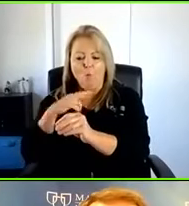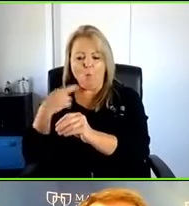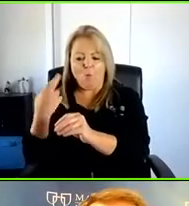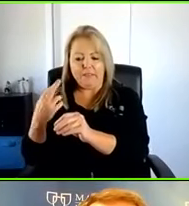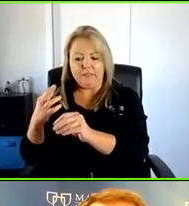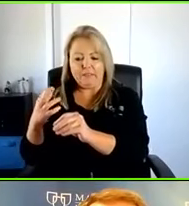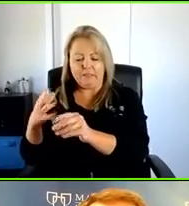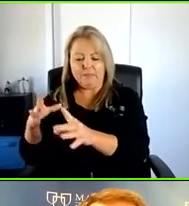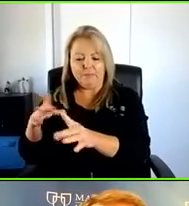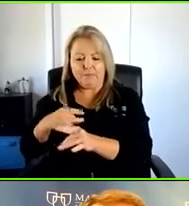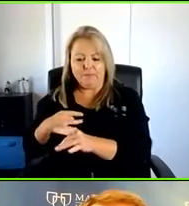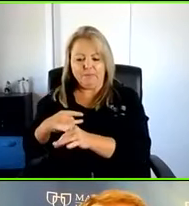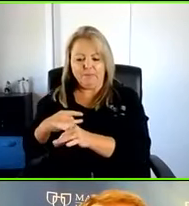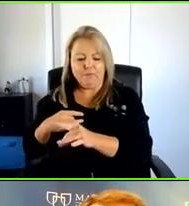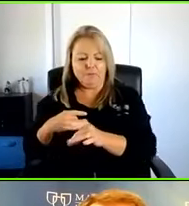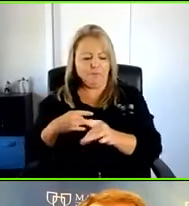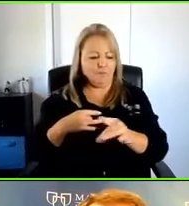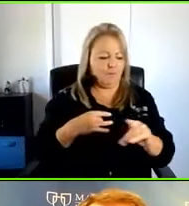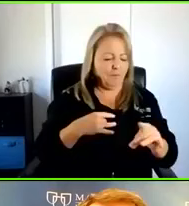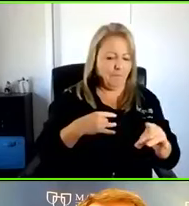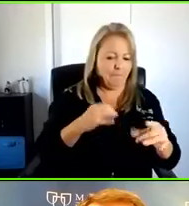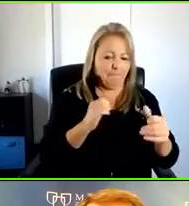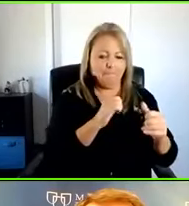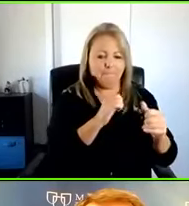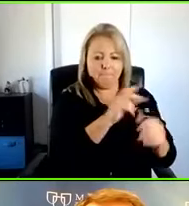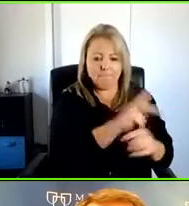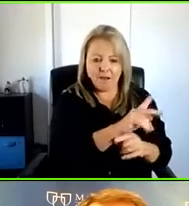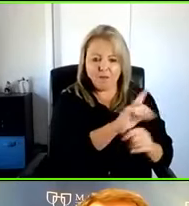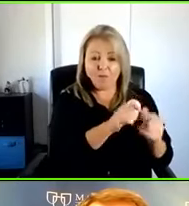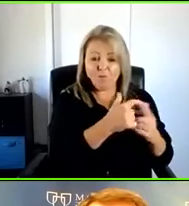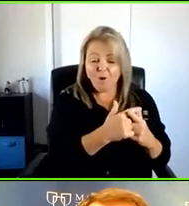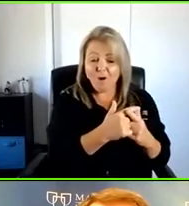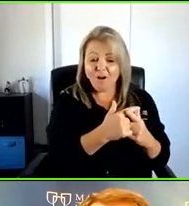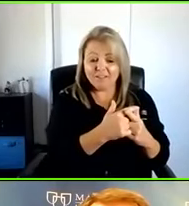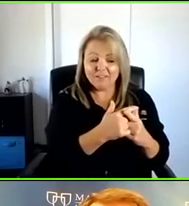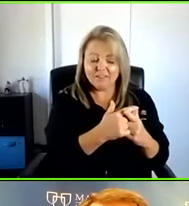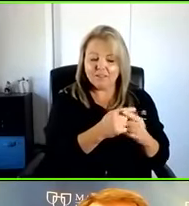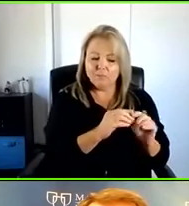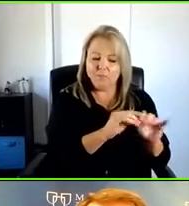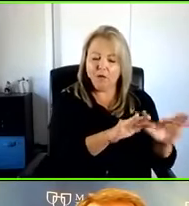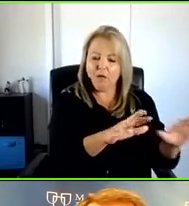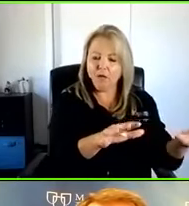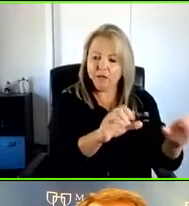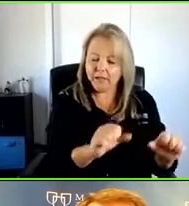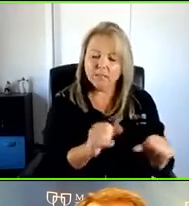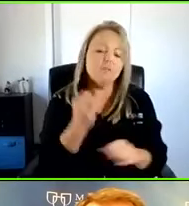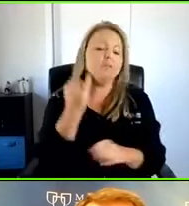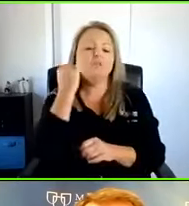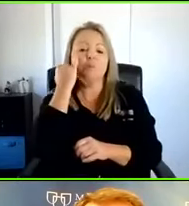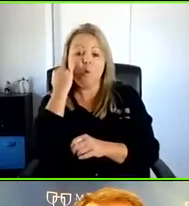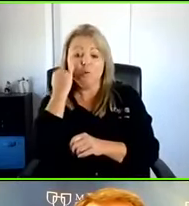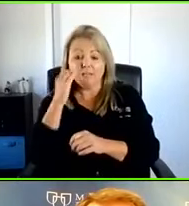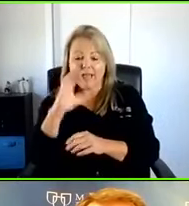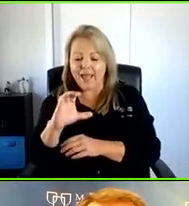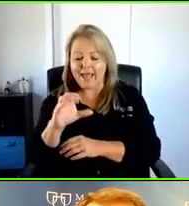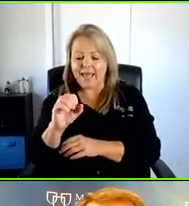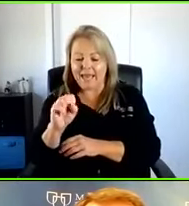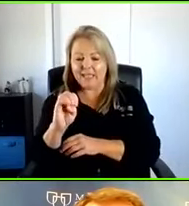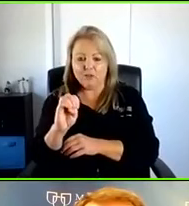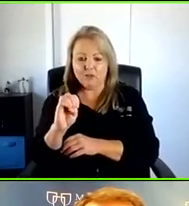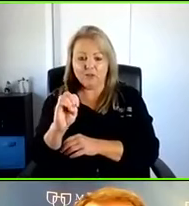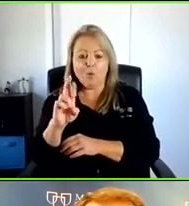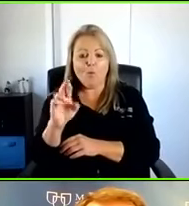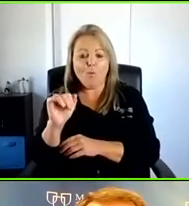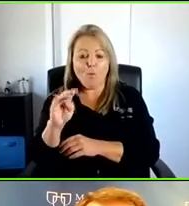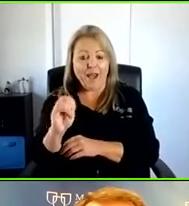Crosse County when you return. Likely, although most don't think about it this way, if our case rate here is higher than another